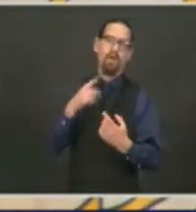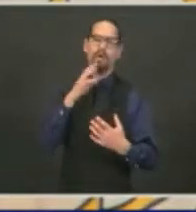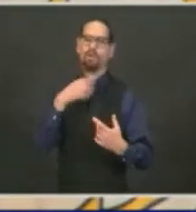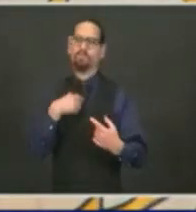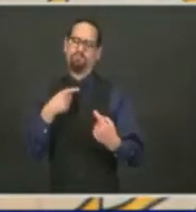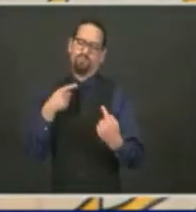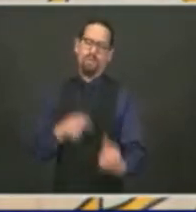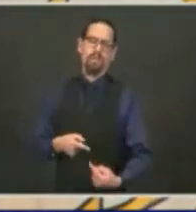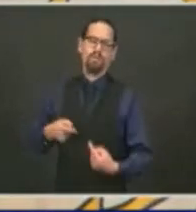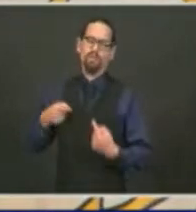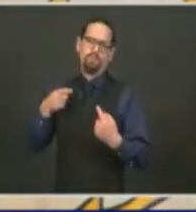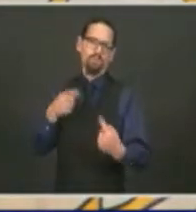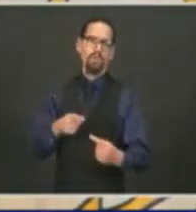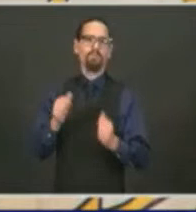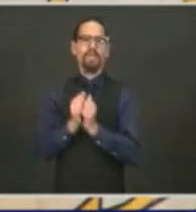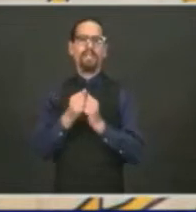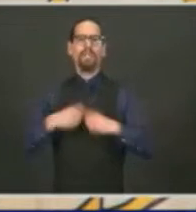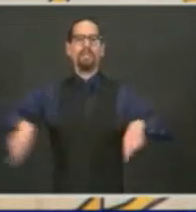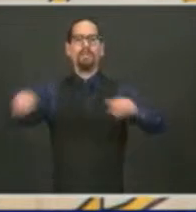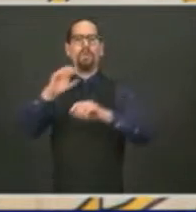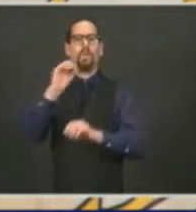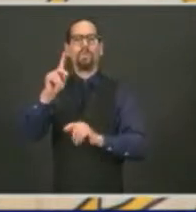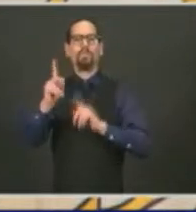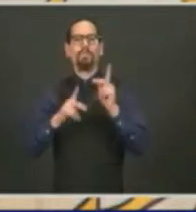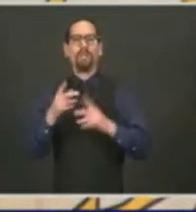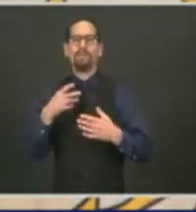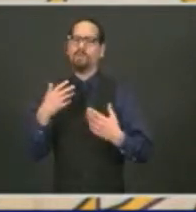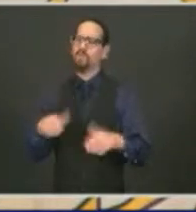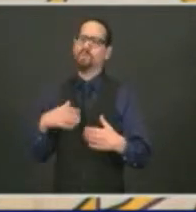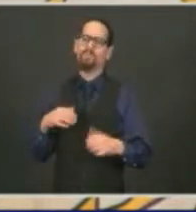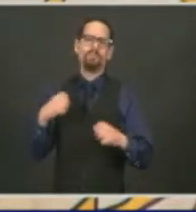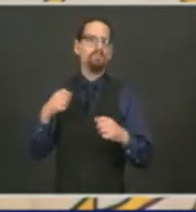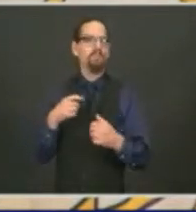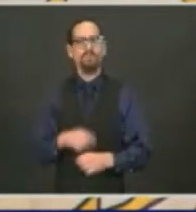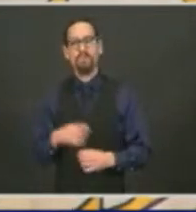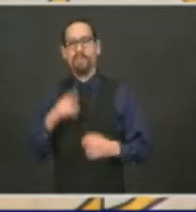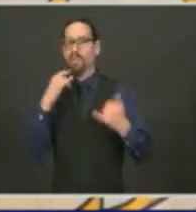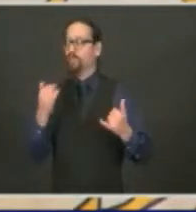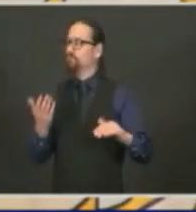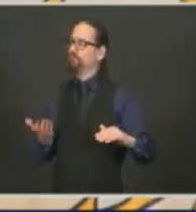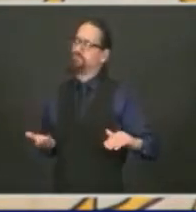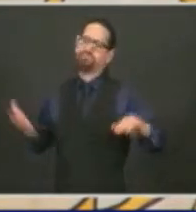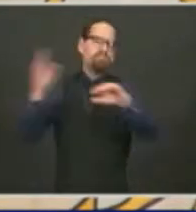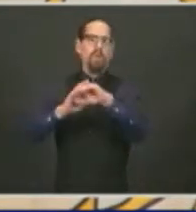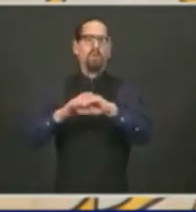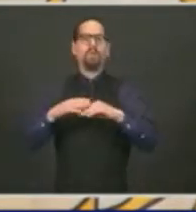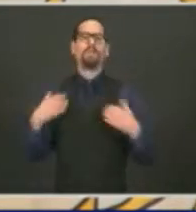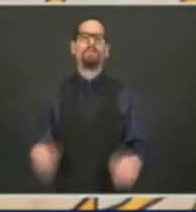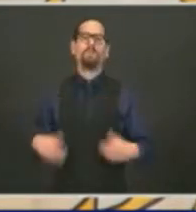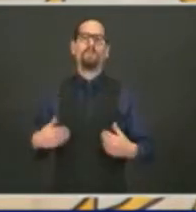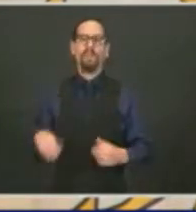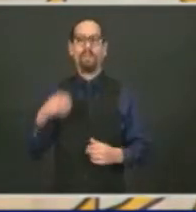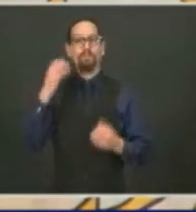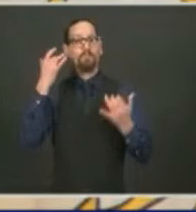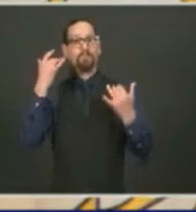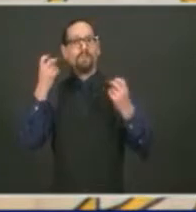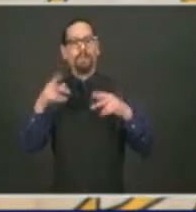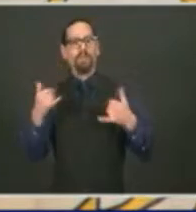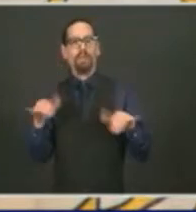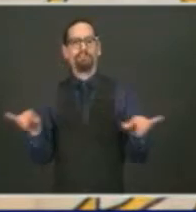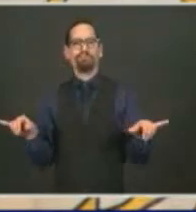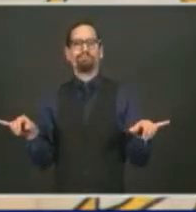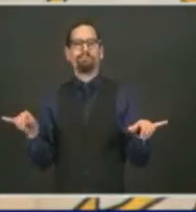for the past years, and it's gotten so much worse during COVID because people are isolated.